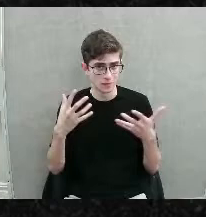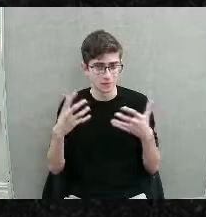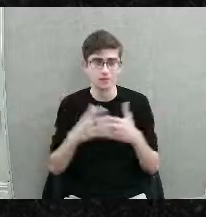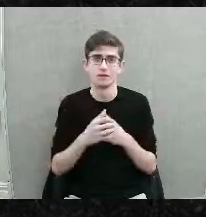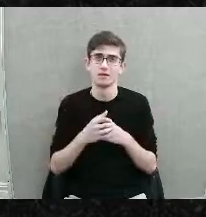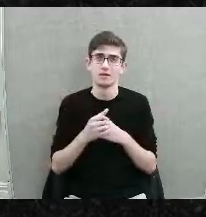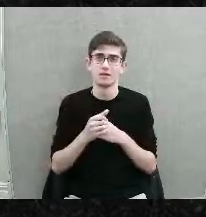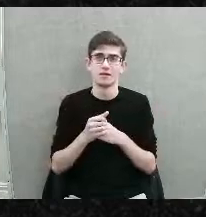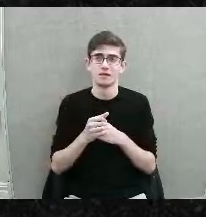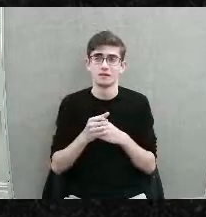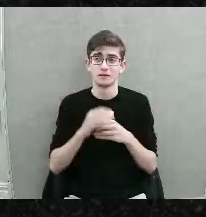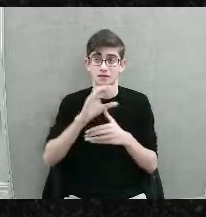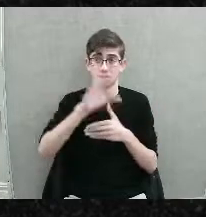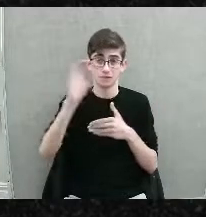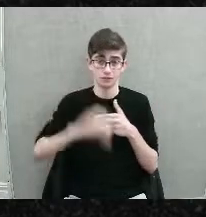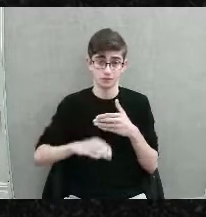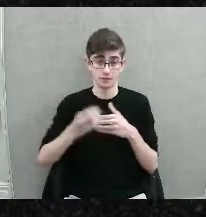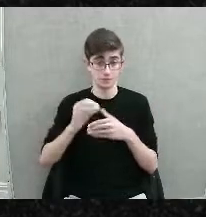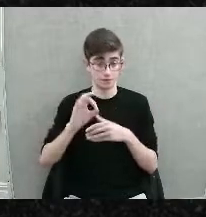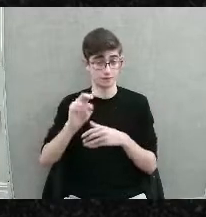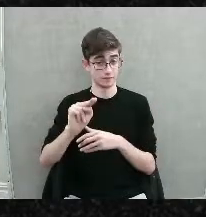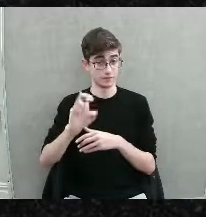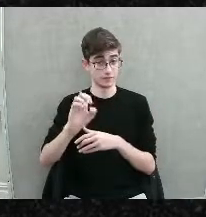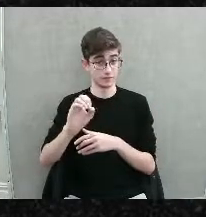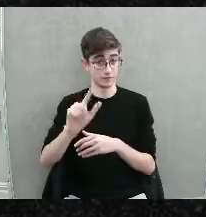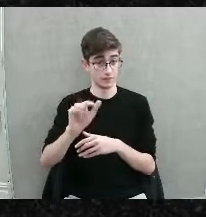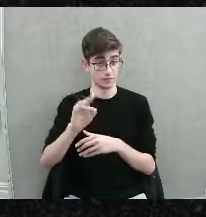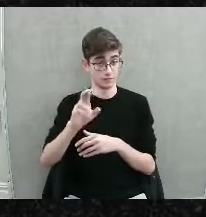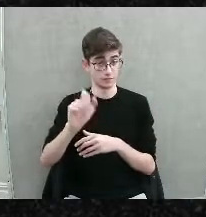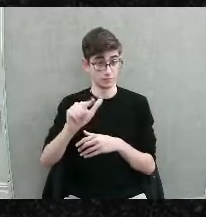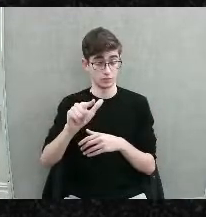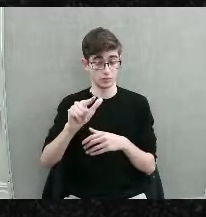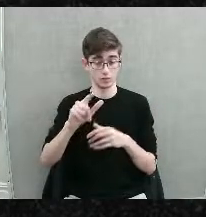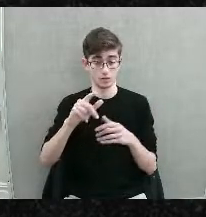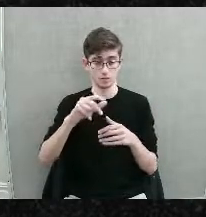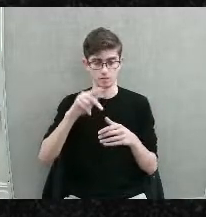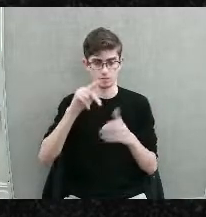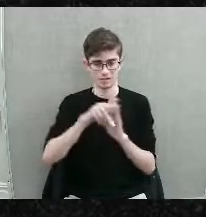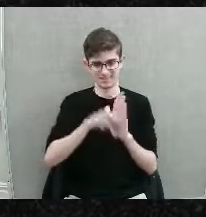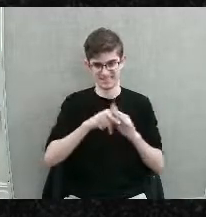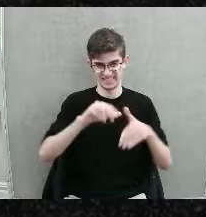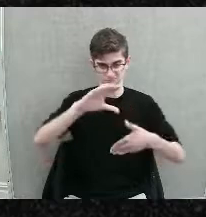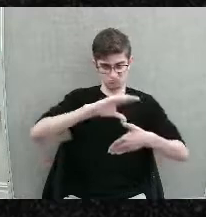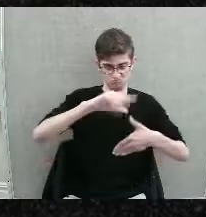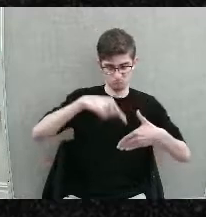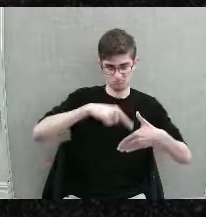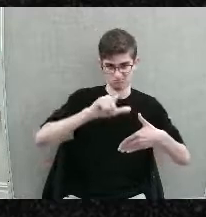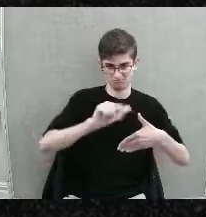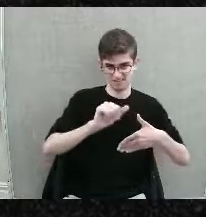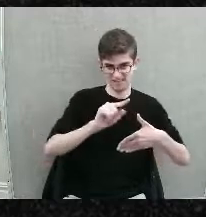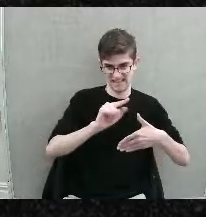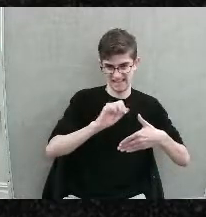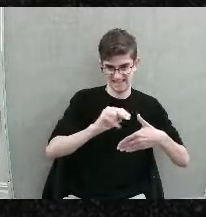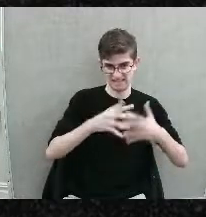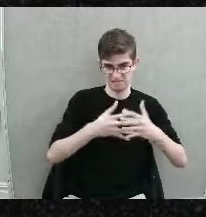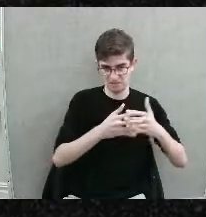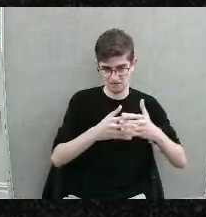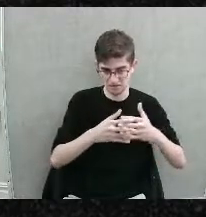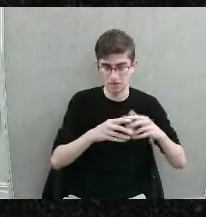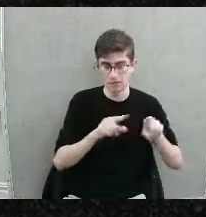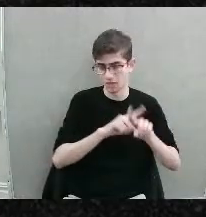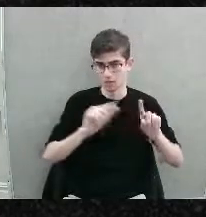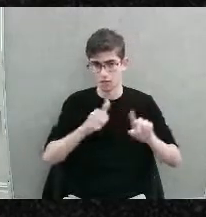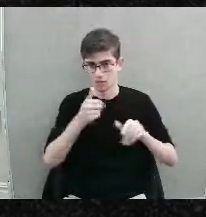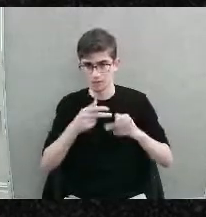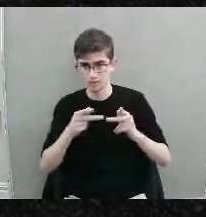the consequences of neoliberal policies in Latin America, but elsewhere, produce an